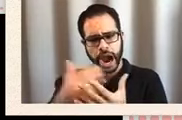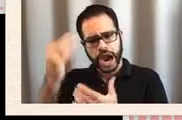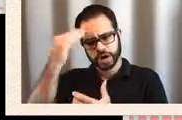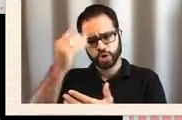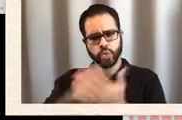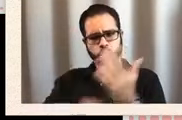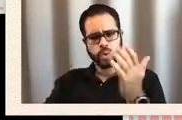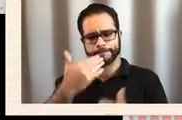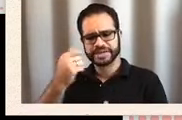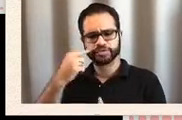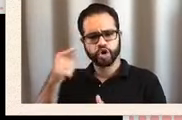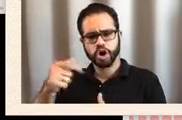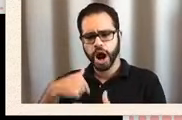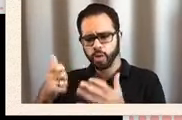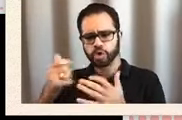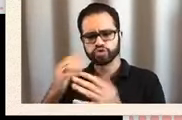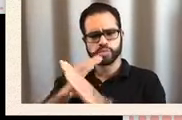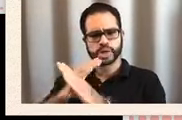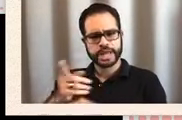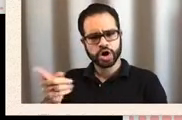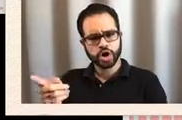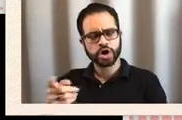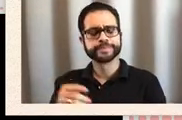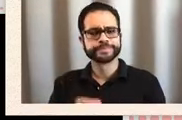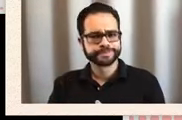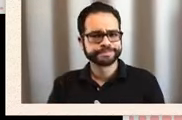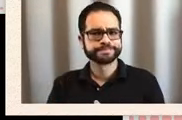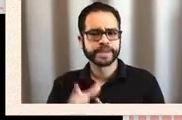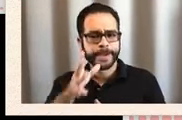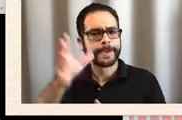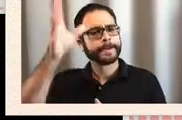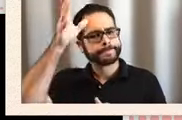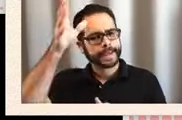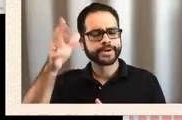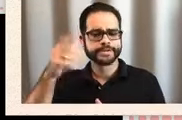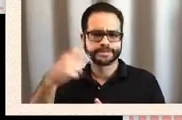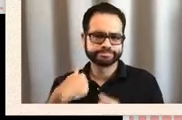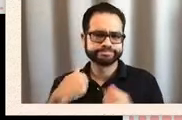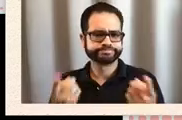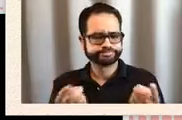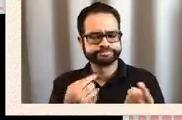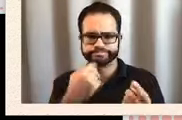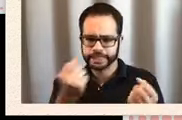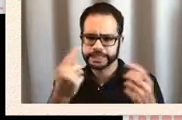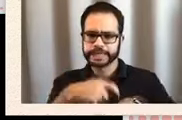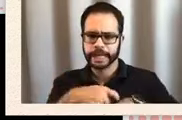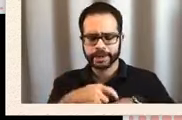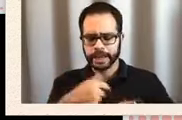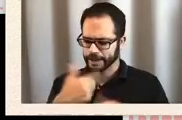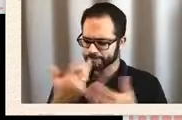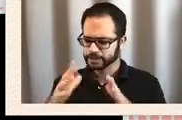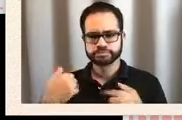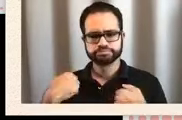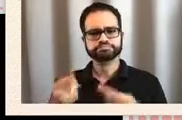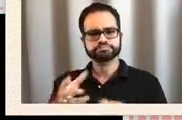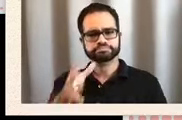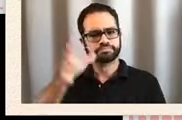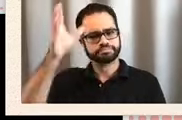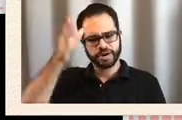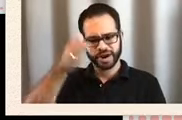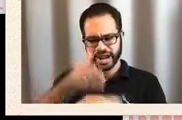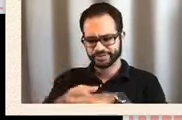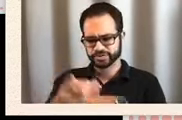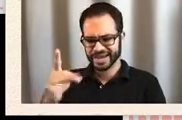thinking, okay, well, I'm the parent. I've been the parent until age 18. And after age 18, won't guardianship just kind of make me the